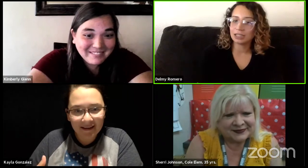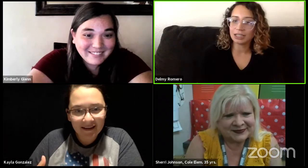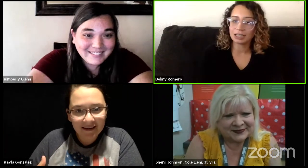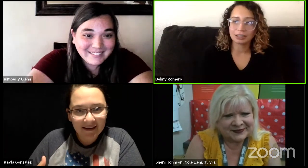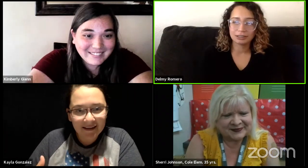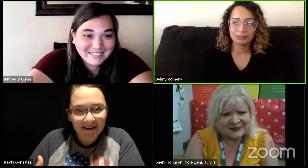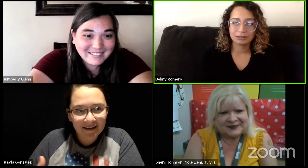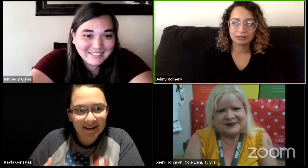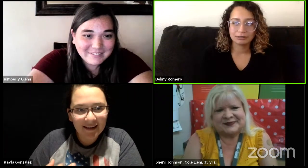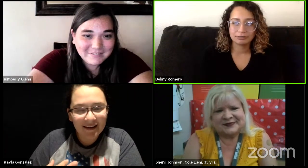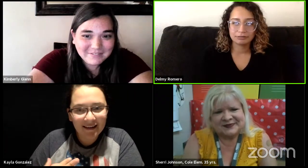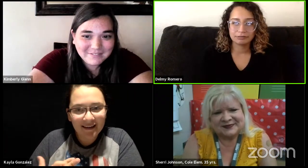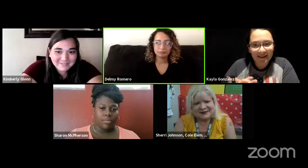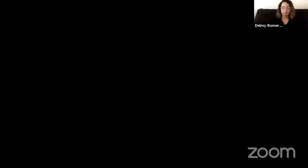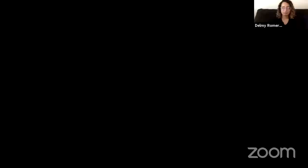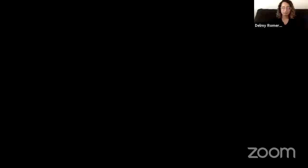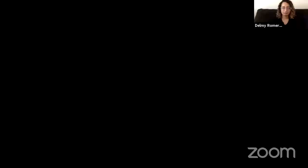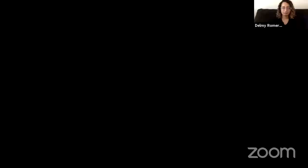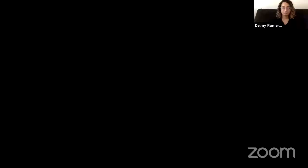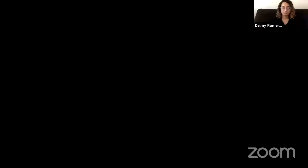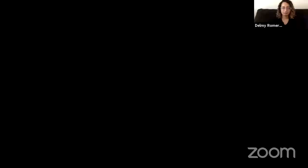Well, let's see.